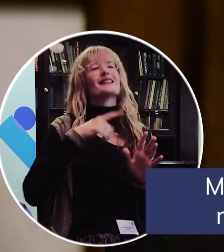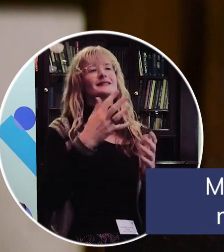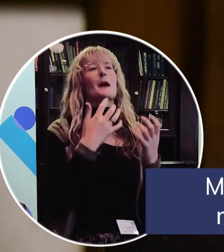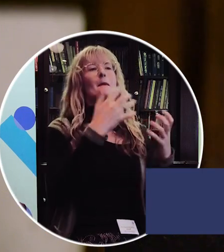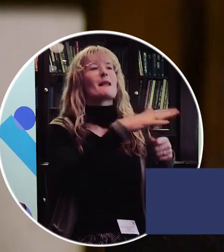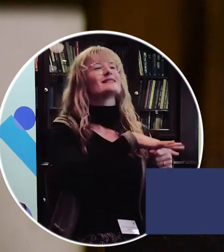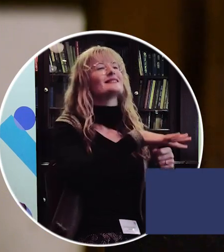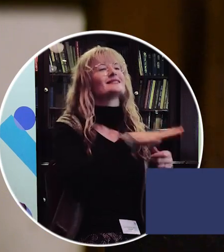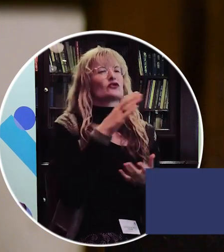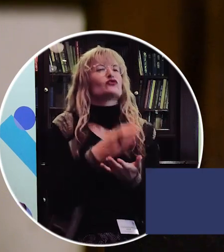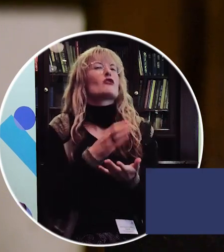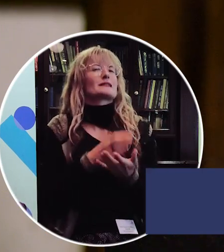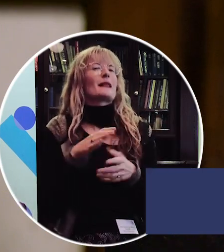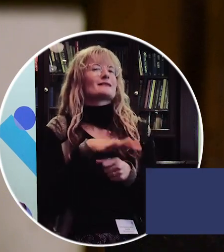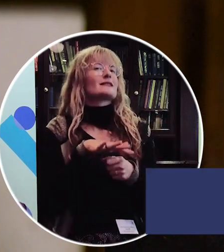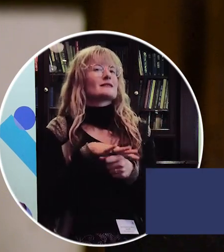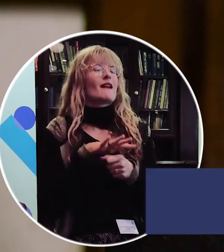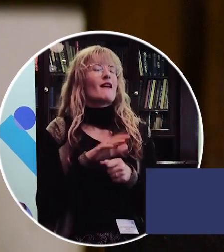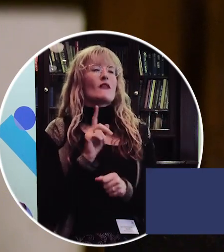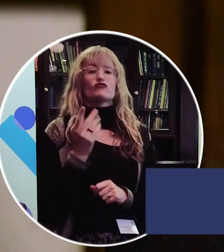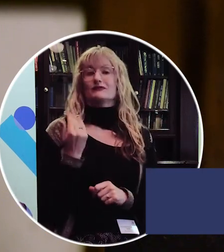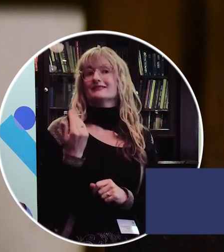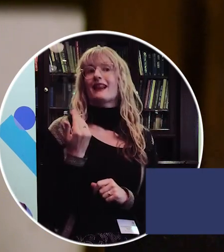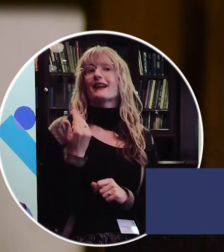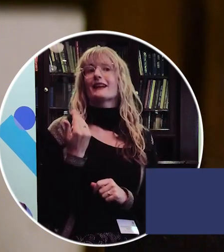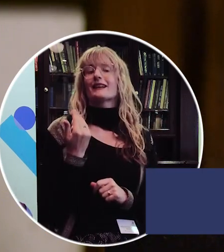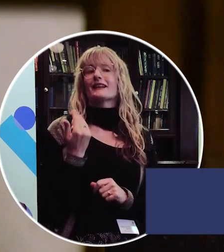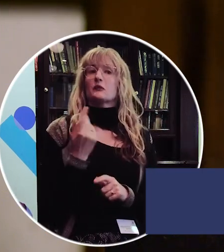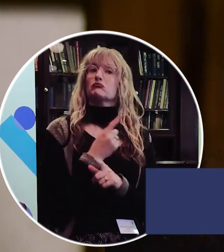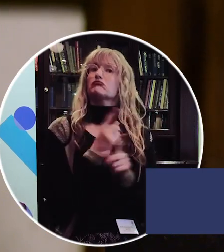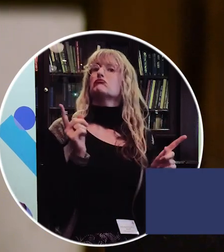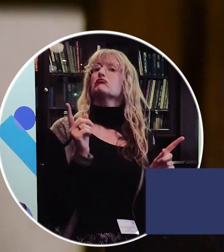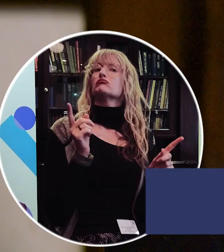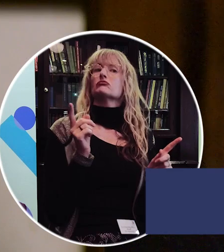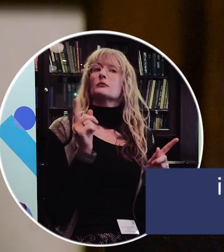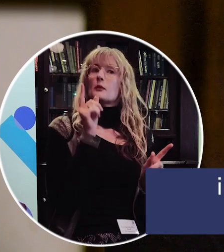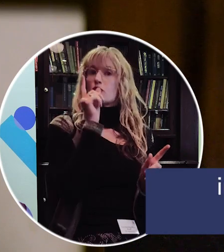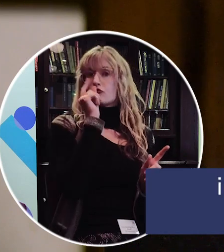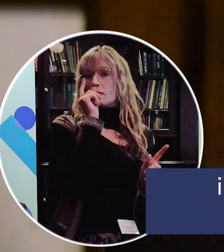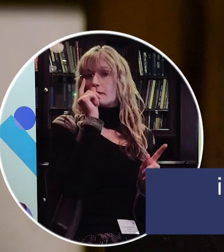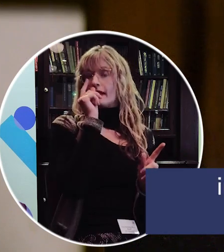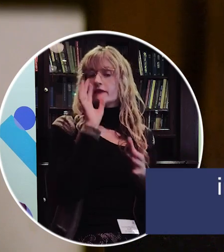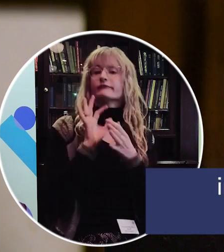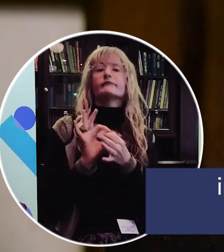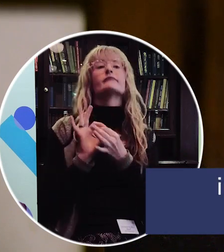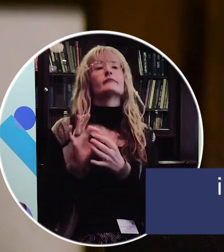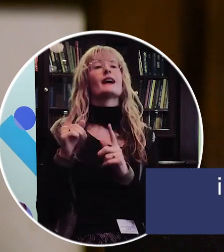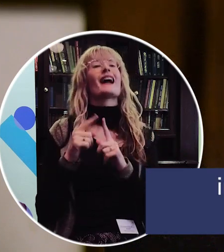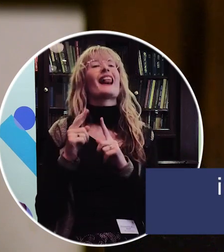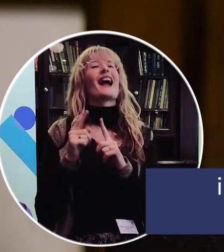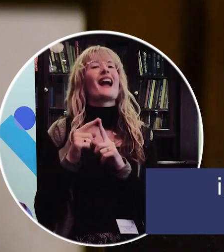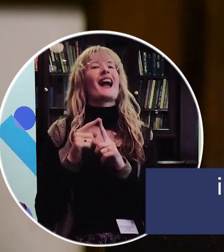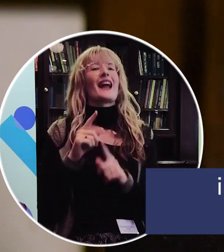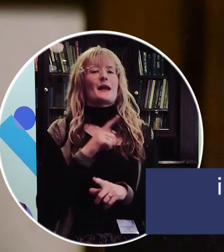sector. And more recently, you will probably have come in contact with her in her work in developing a